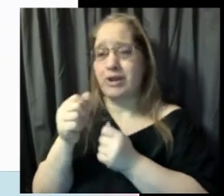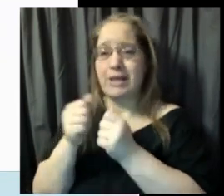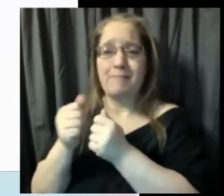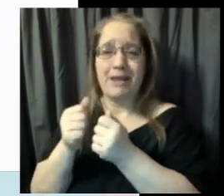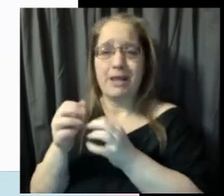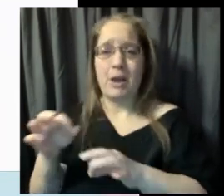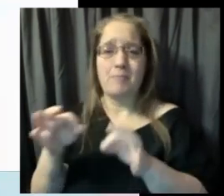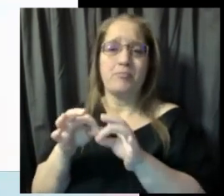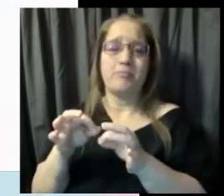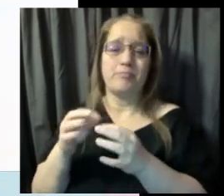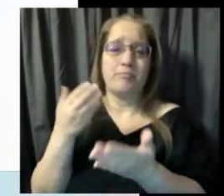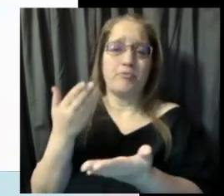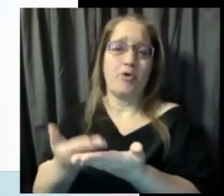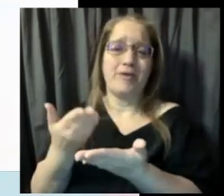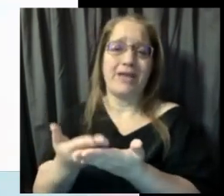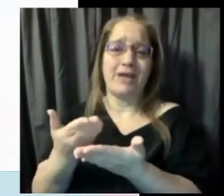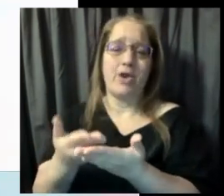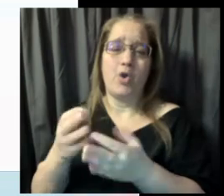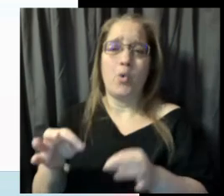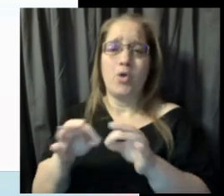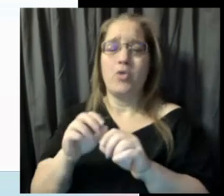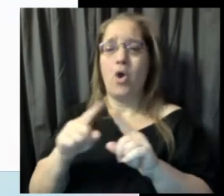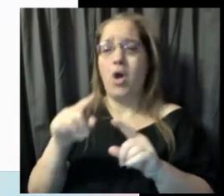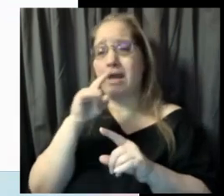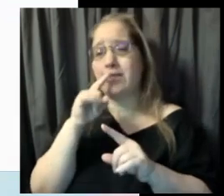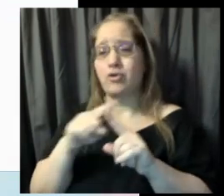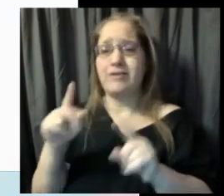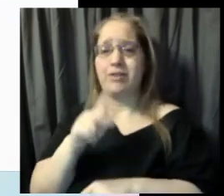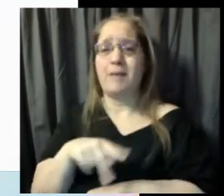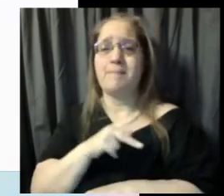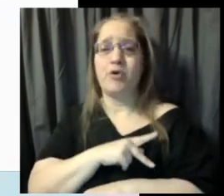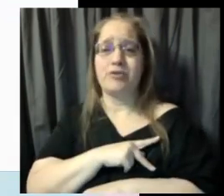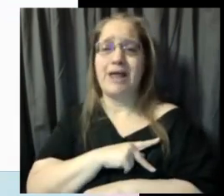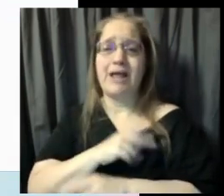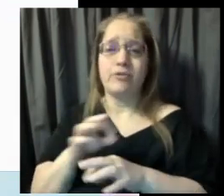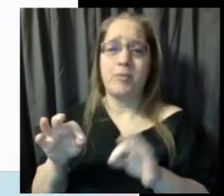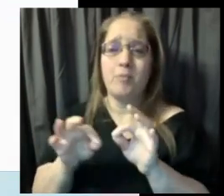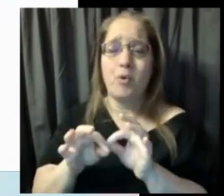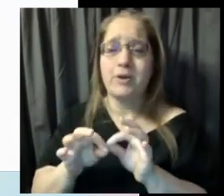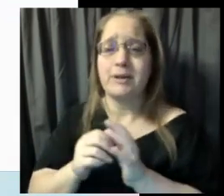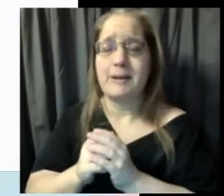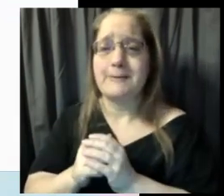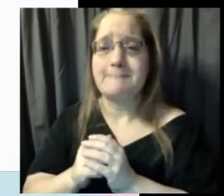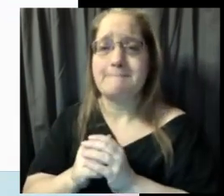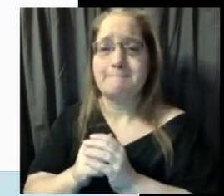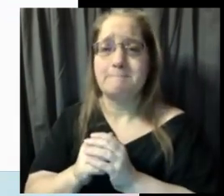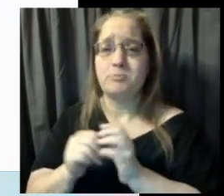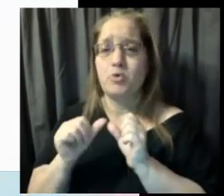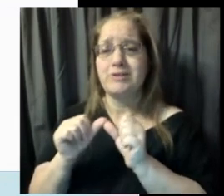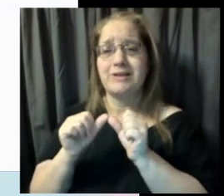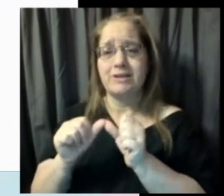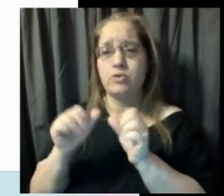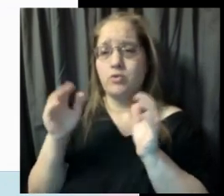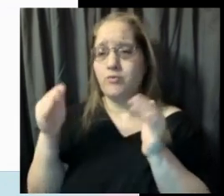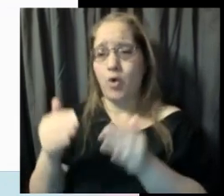worth, I think that all children are different and personalities come into play. So I would just continue